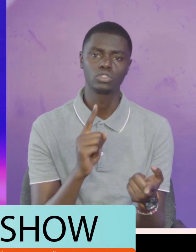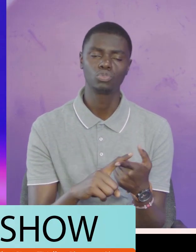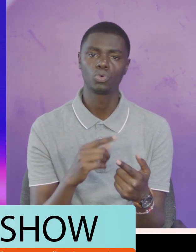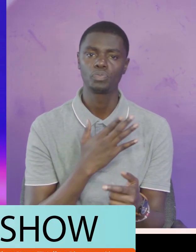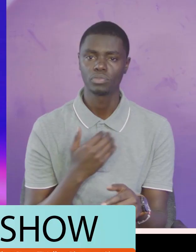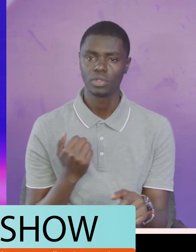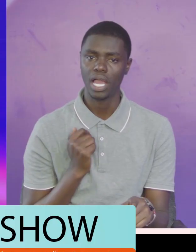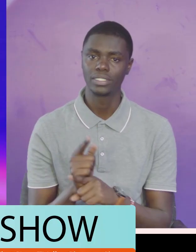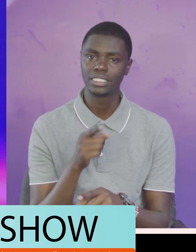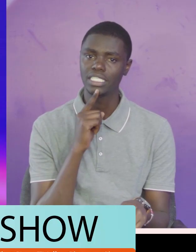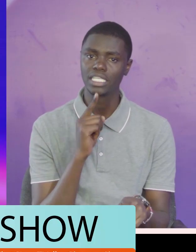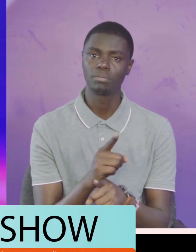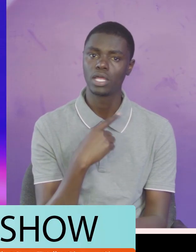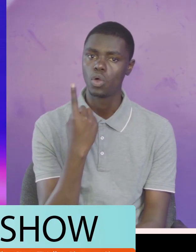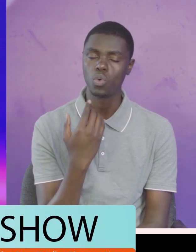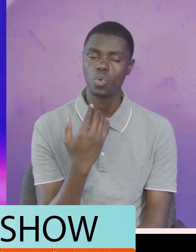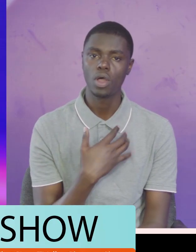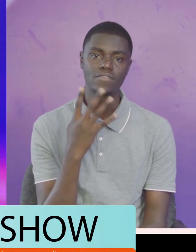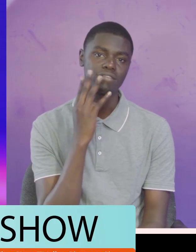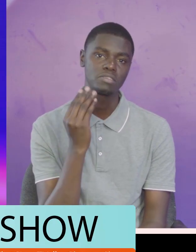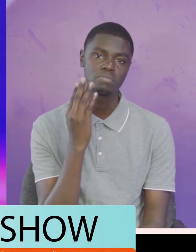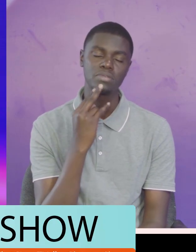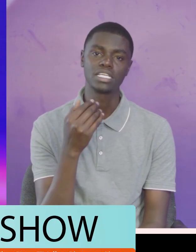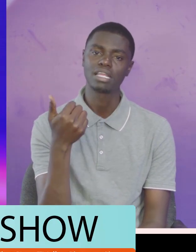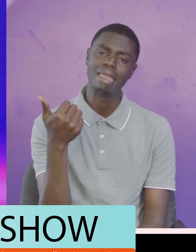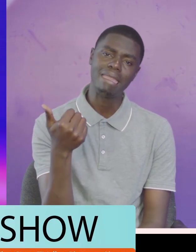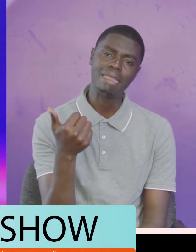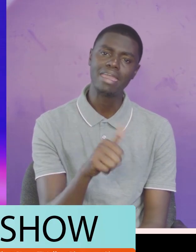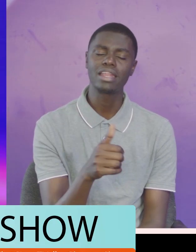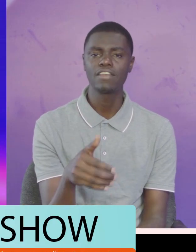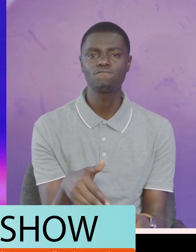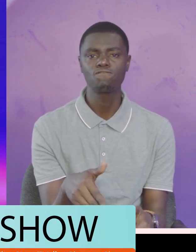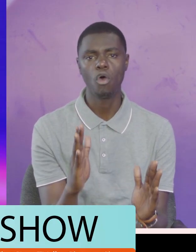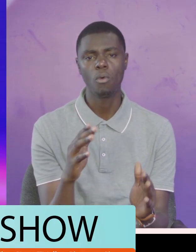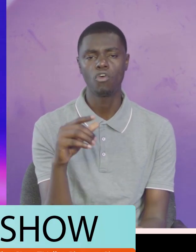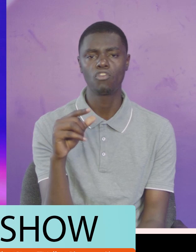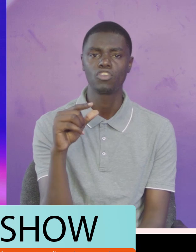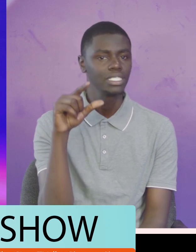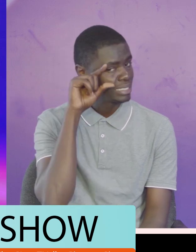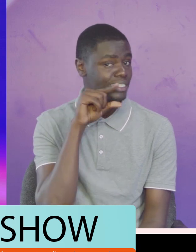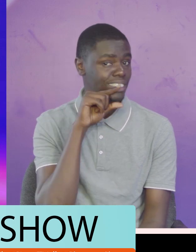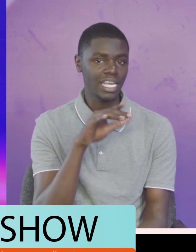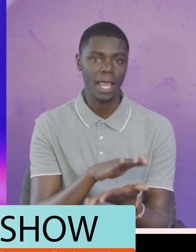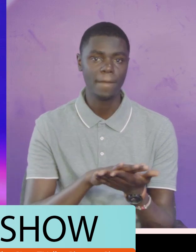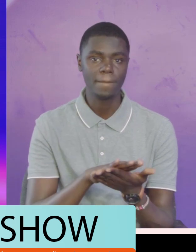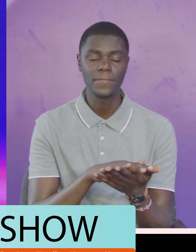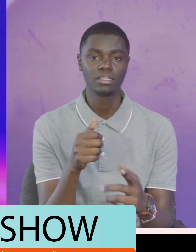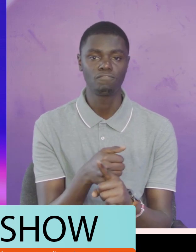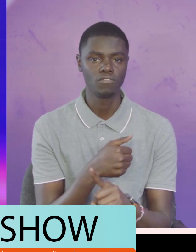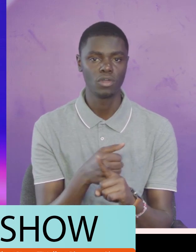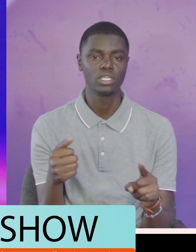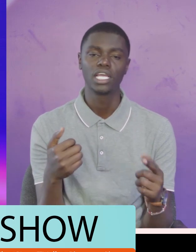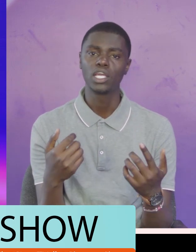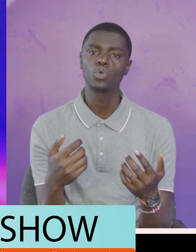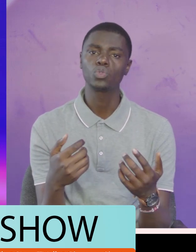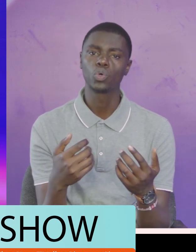our sisters and brothers who have also passed through any form of gender-based violence, and to really speak